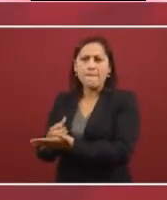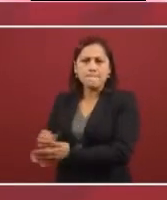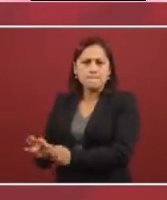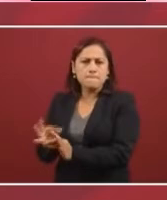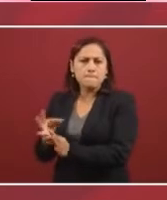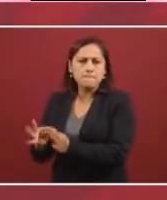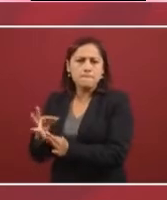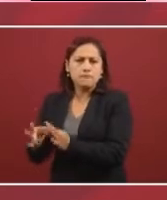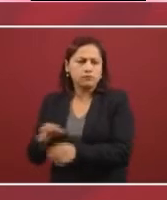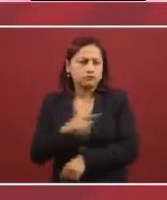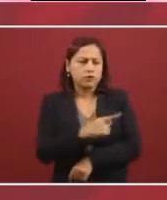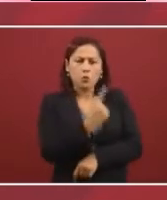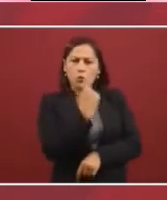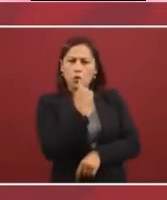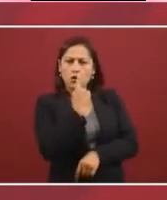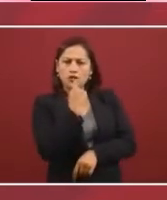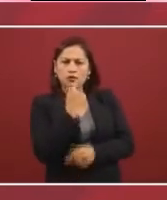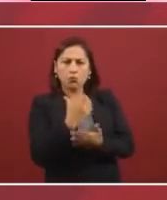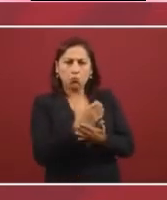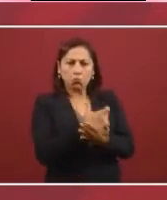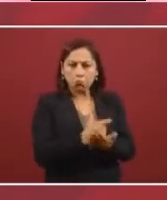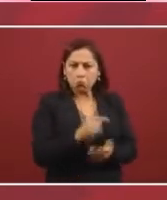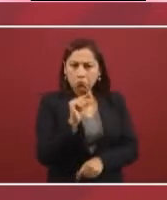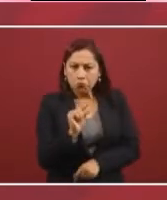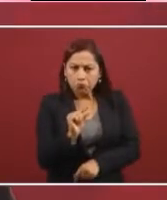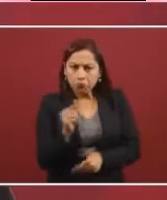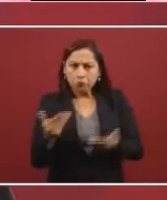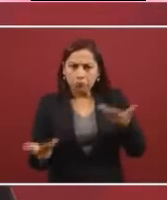to clear that up. First of all,